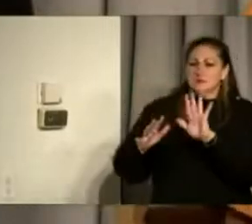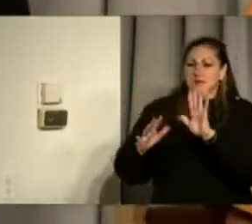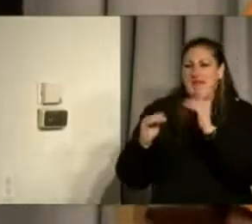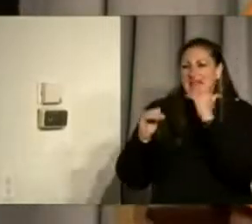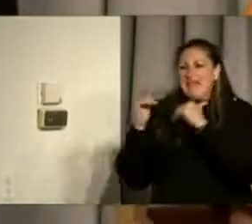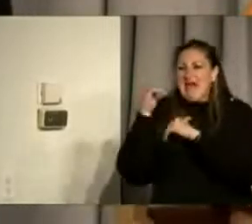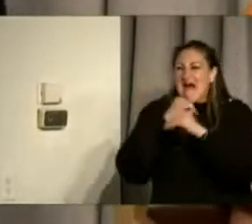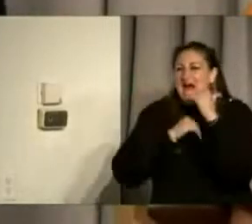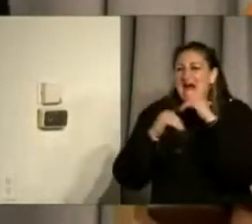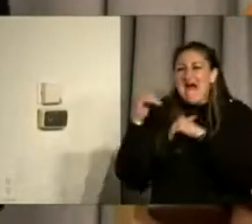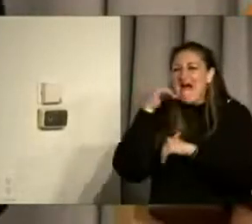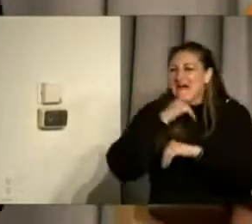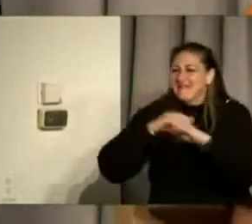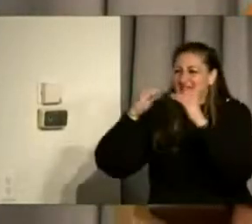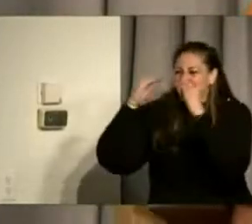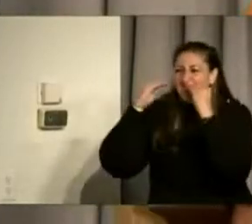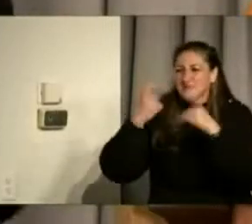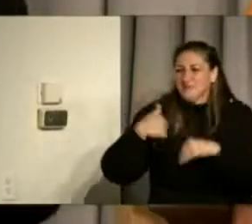lies.